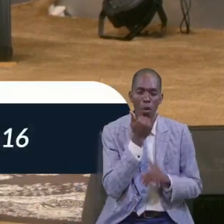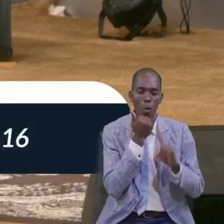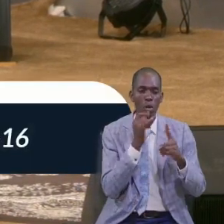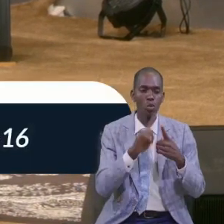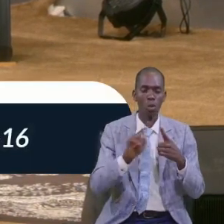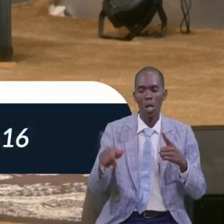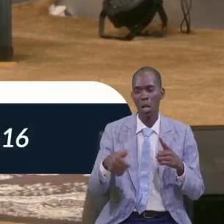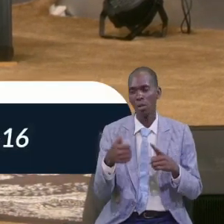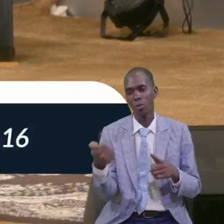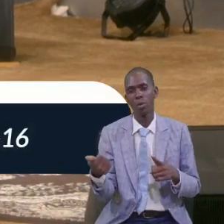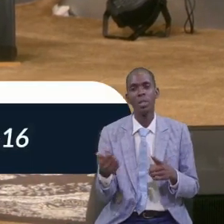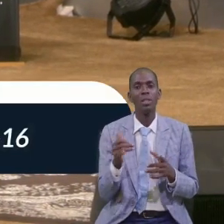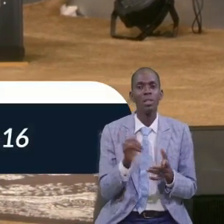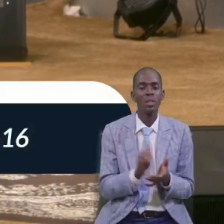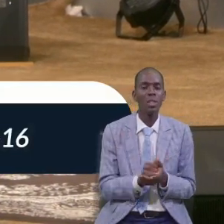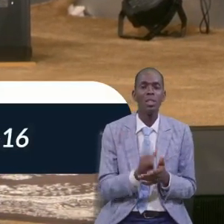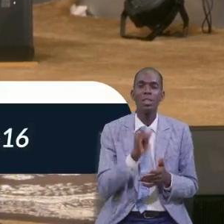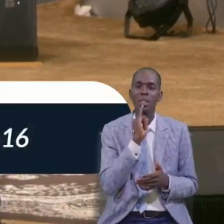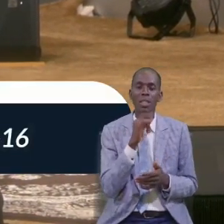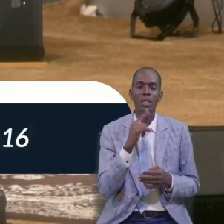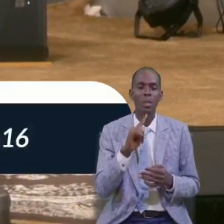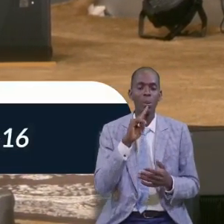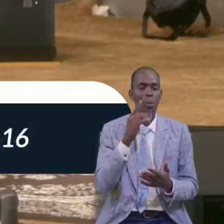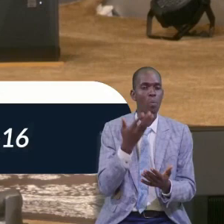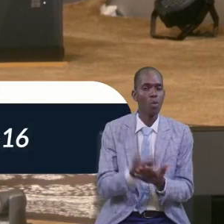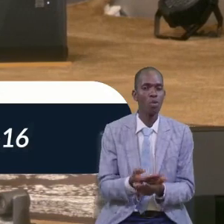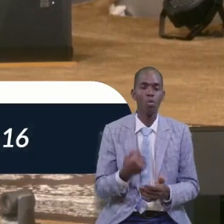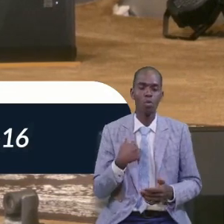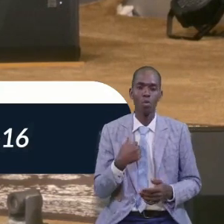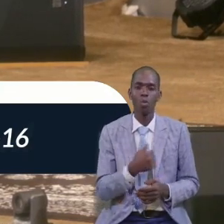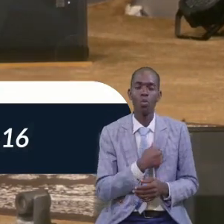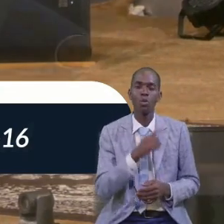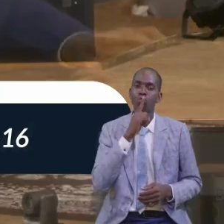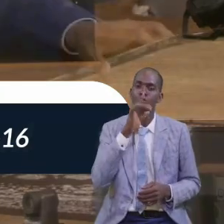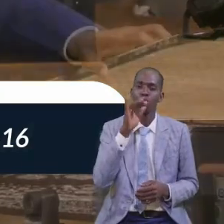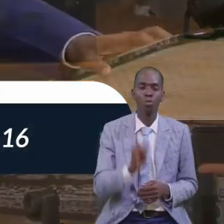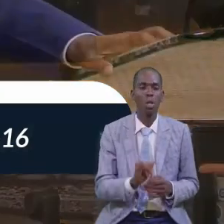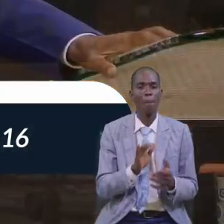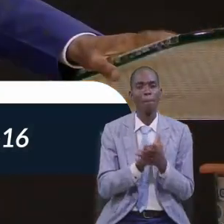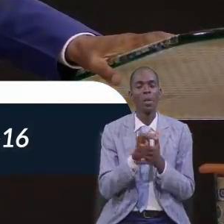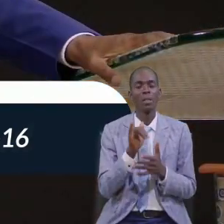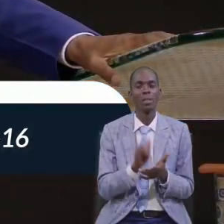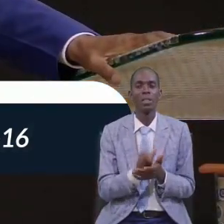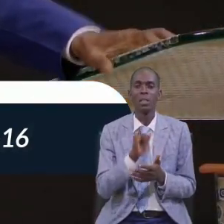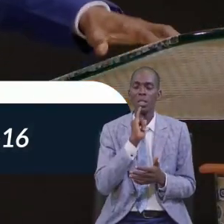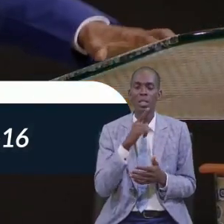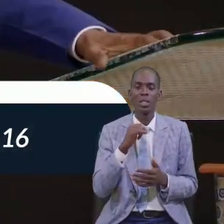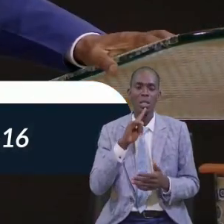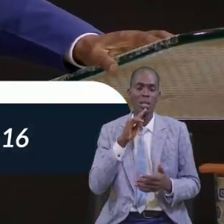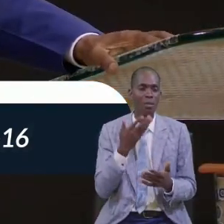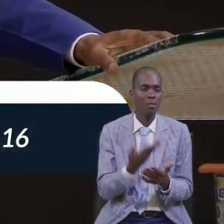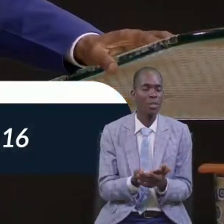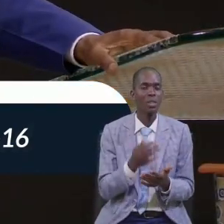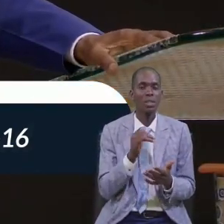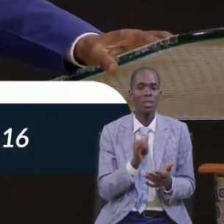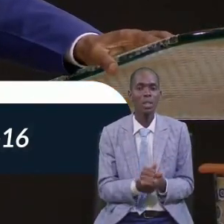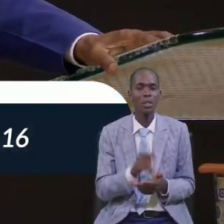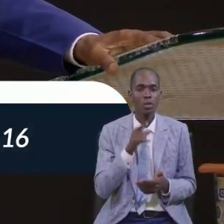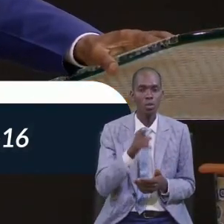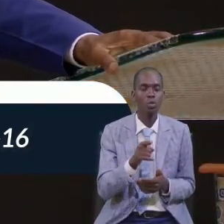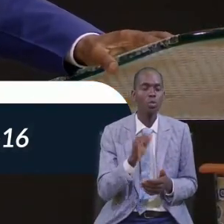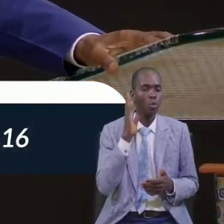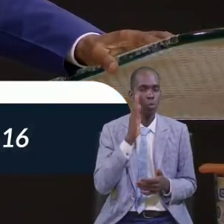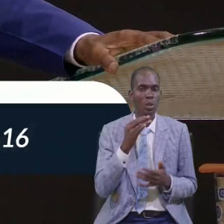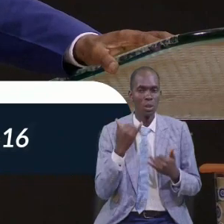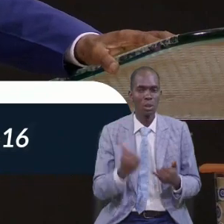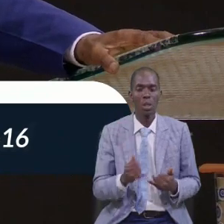another. That's the evidence we truly believe. That's the evidence we're not going to be living in righteousness,